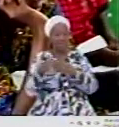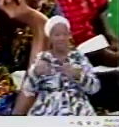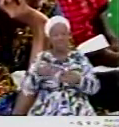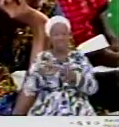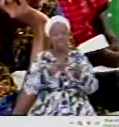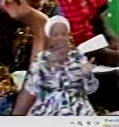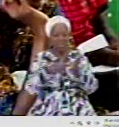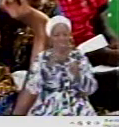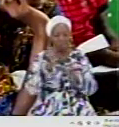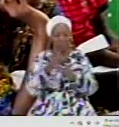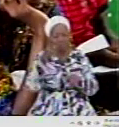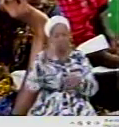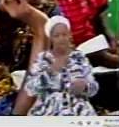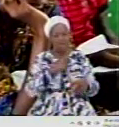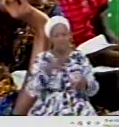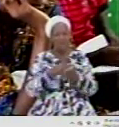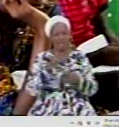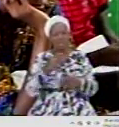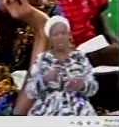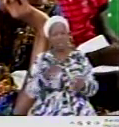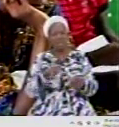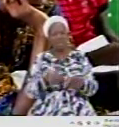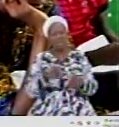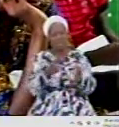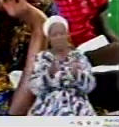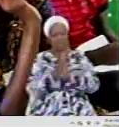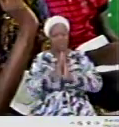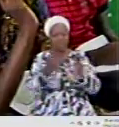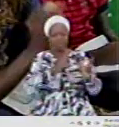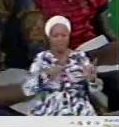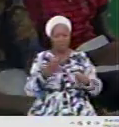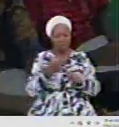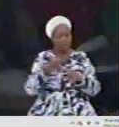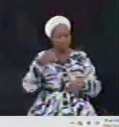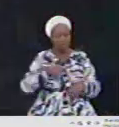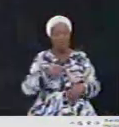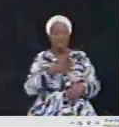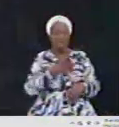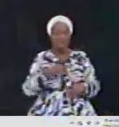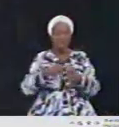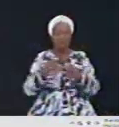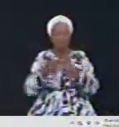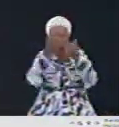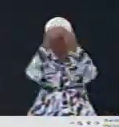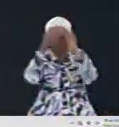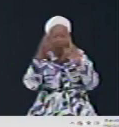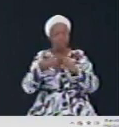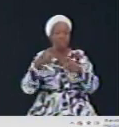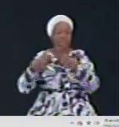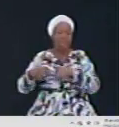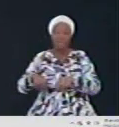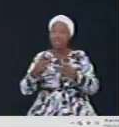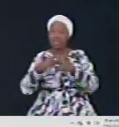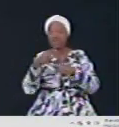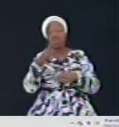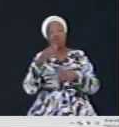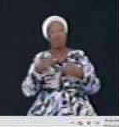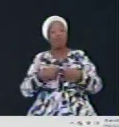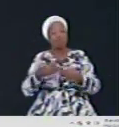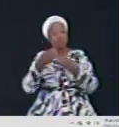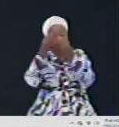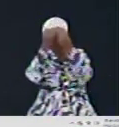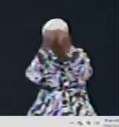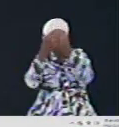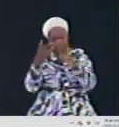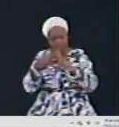this is the way to go, by the dictates of the word of God. And then you obey from the heart. It says you have obeyed from the